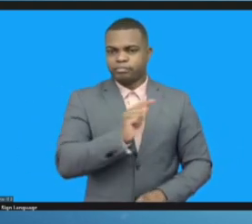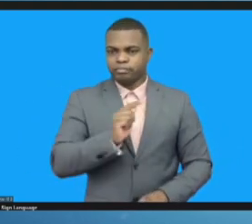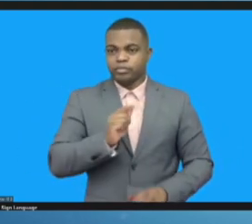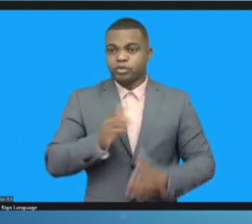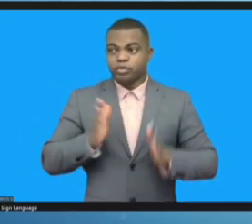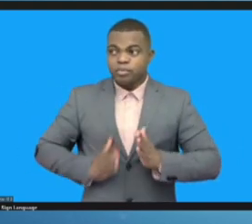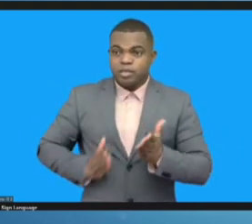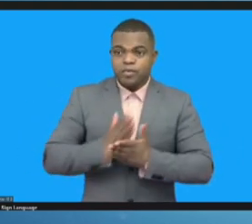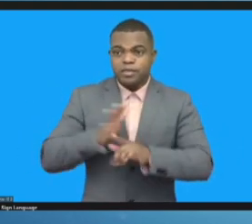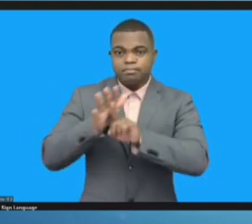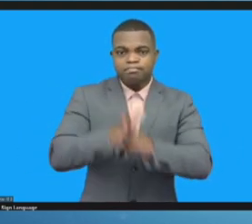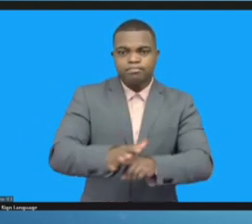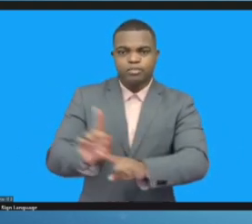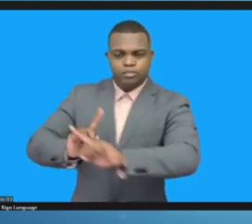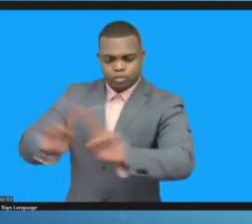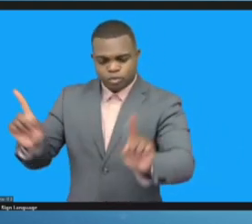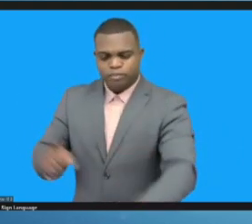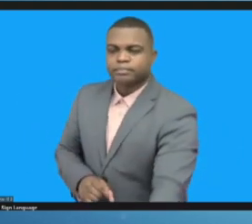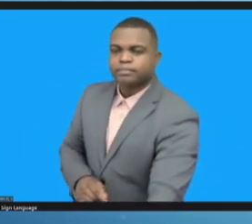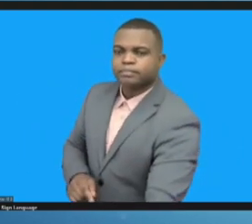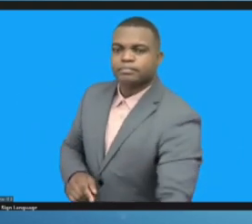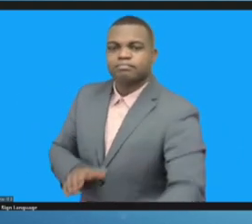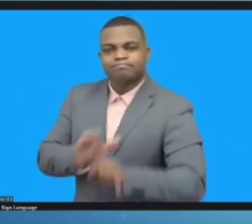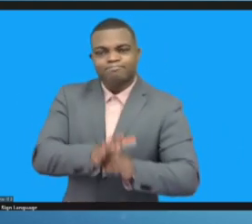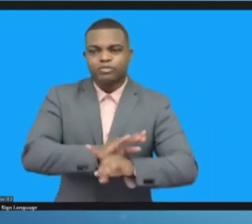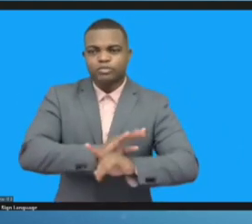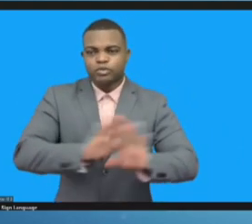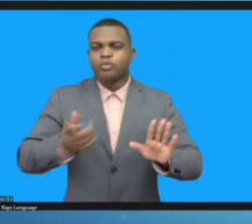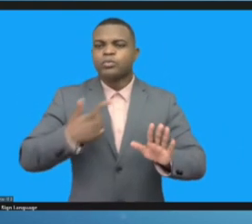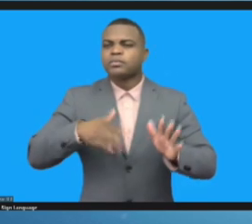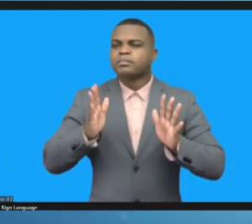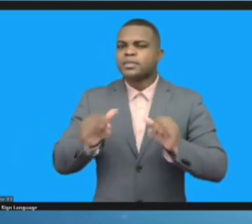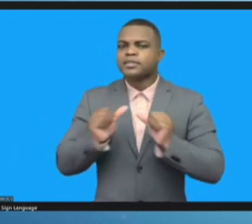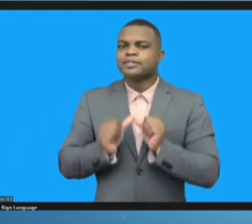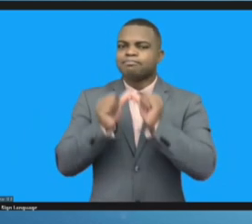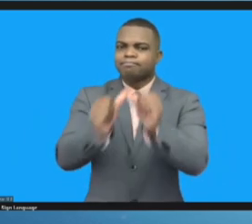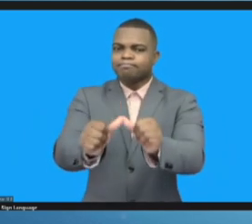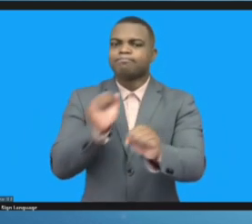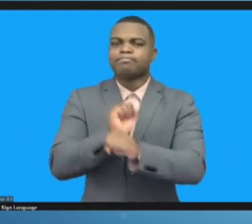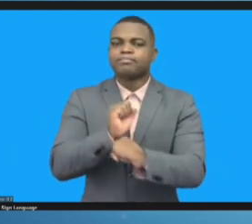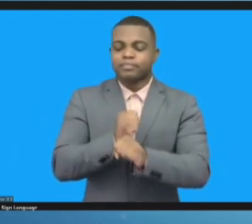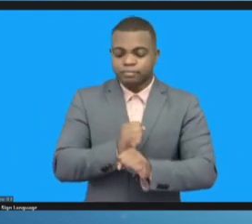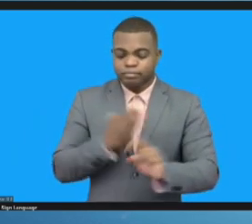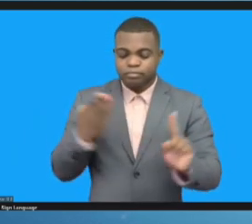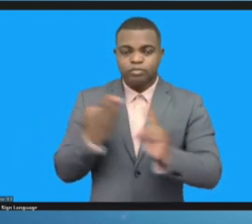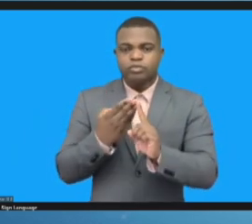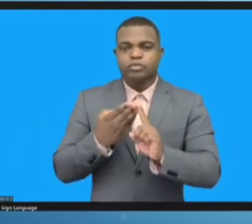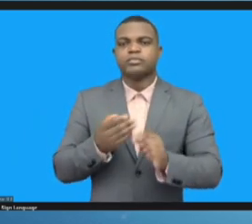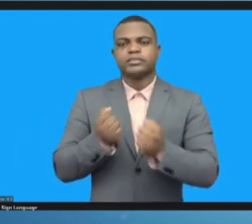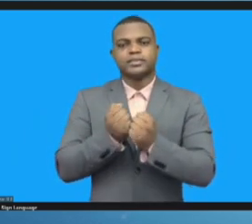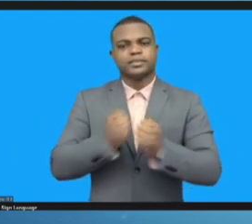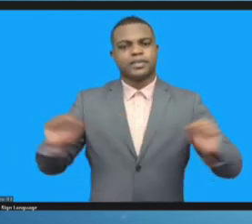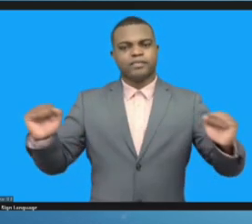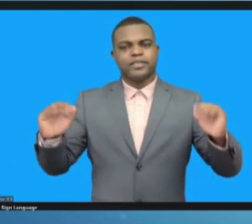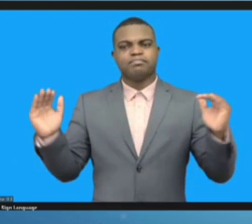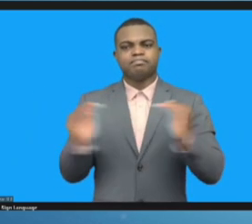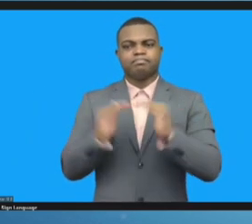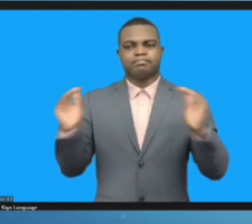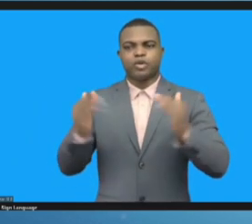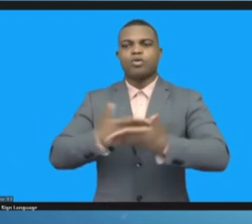all of these issues forward, bringing together governments, the private sector, civil society, and more through concrete actions